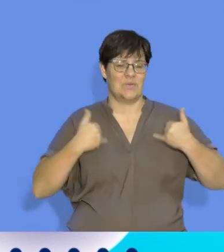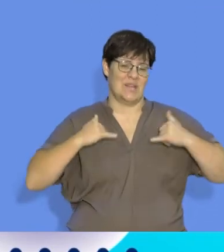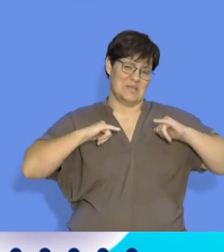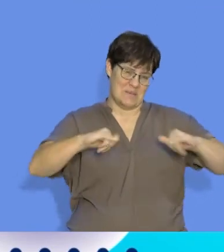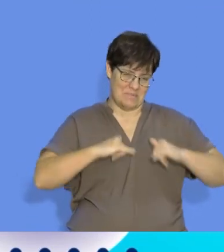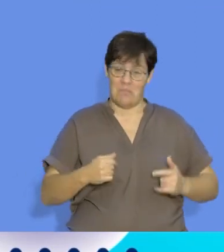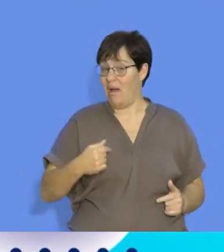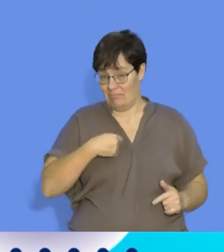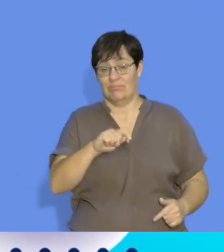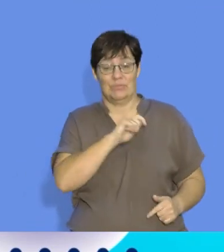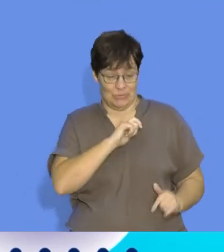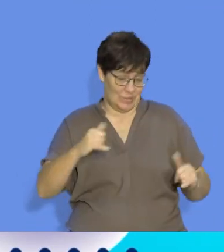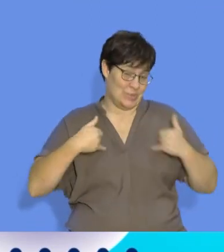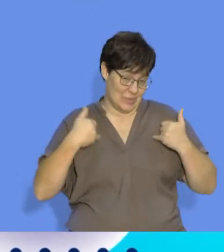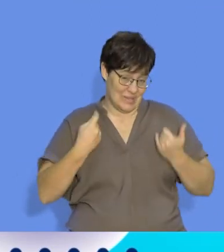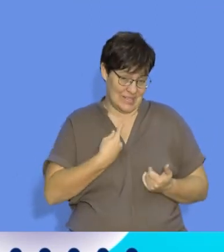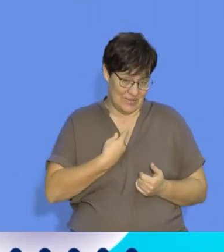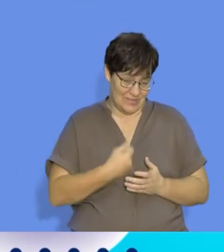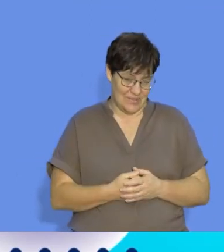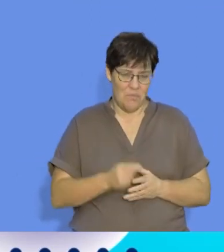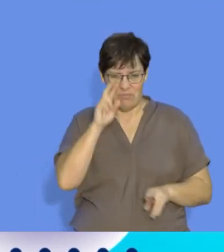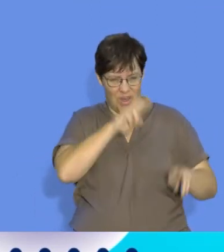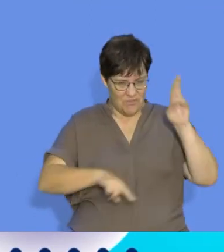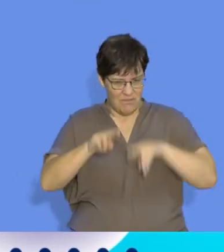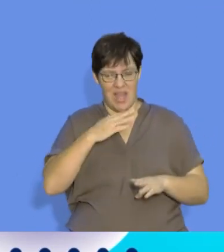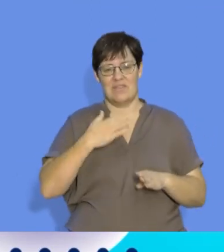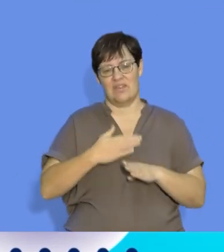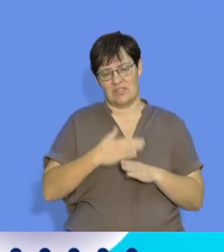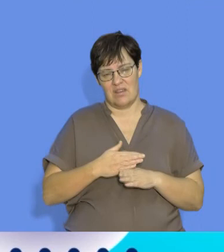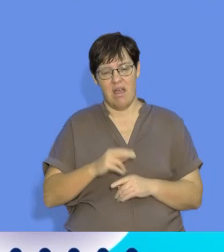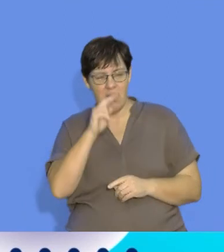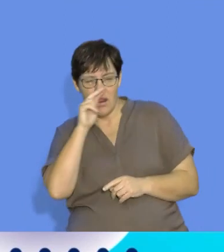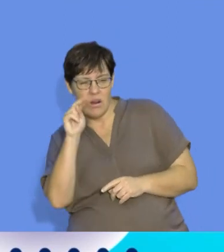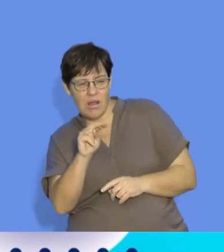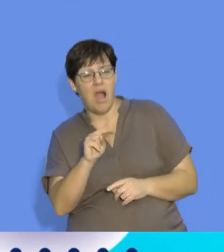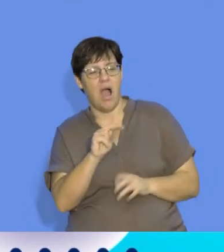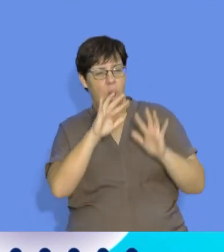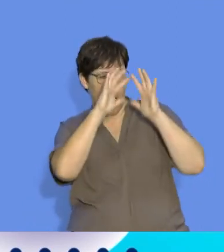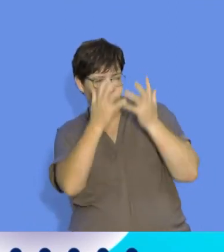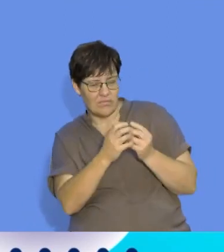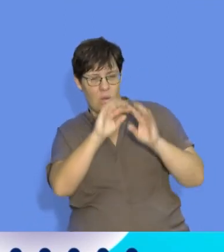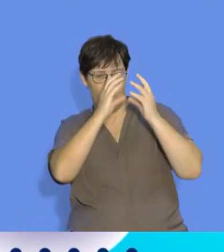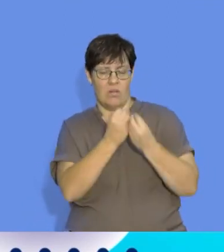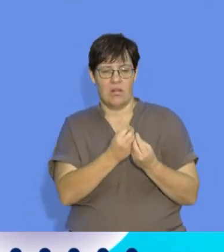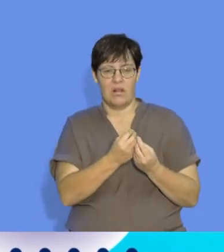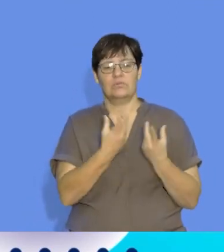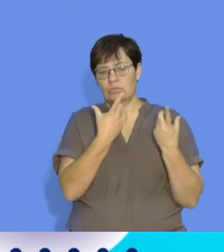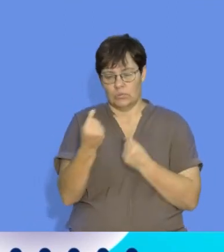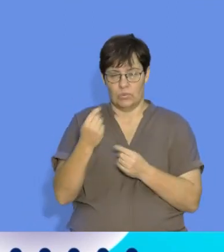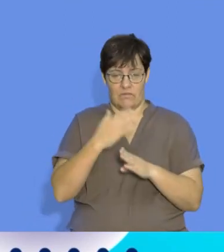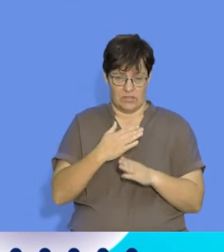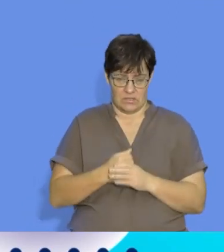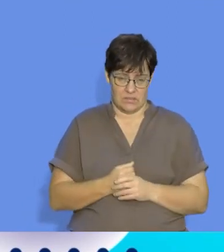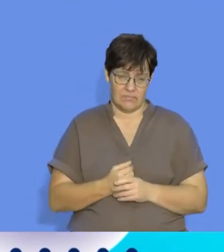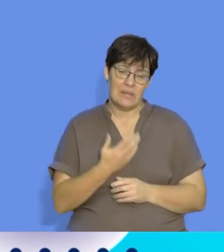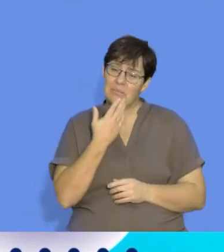you've had so much fun, because I definitely have, with revising functions and looking at the overview of everything that has